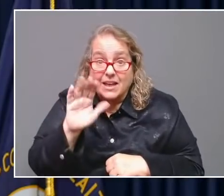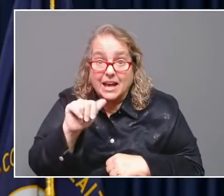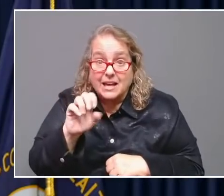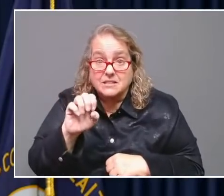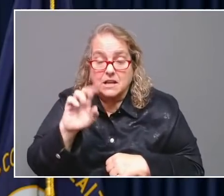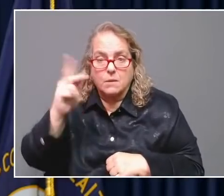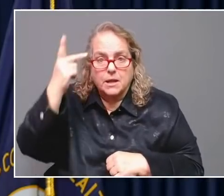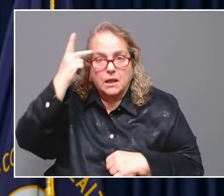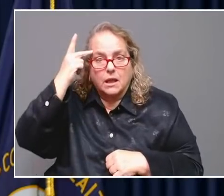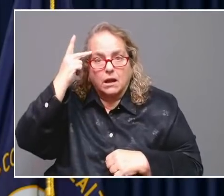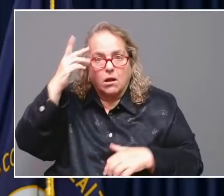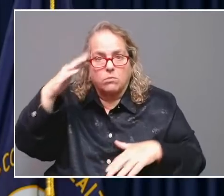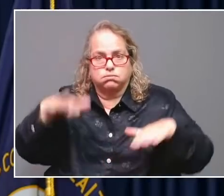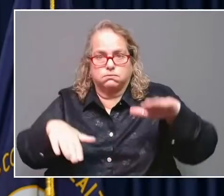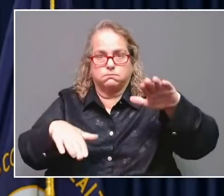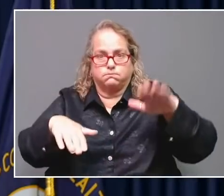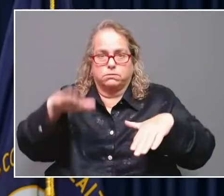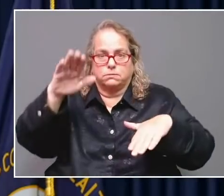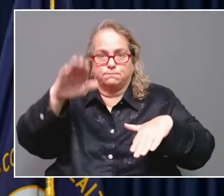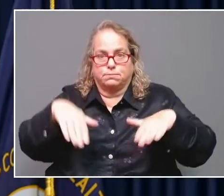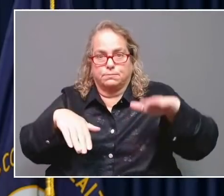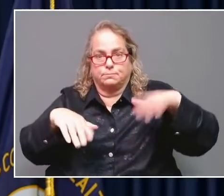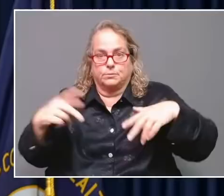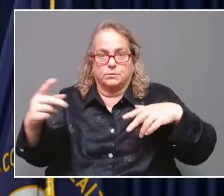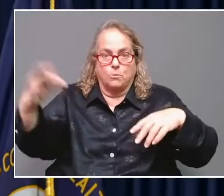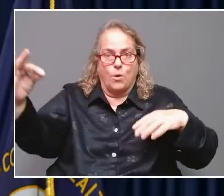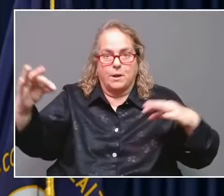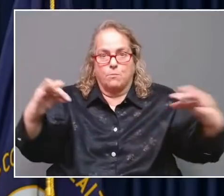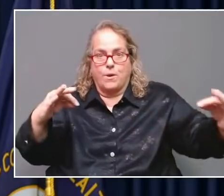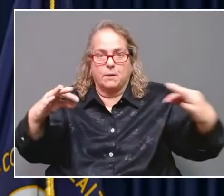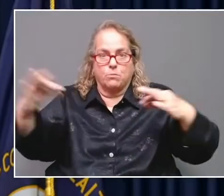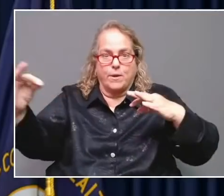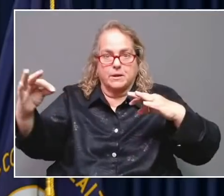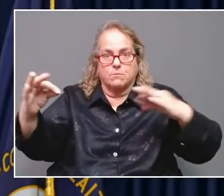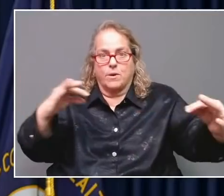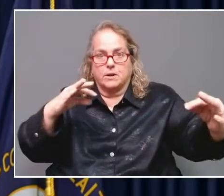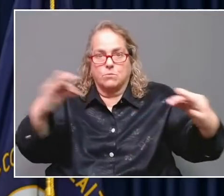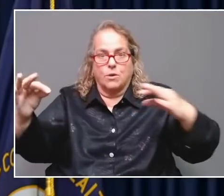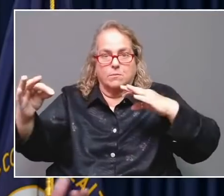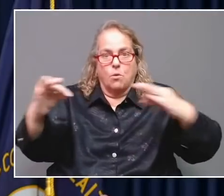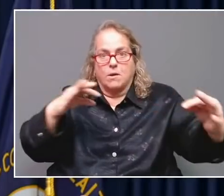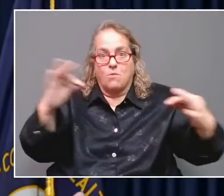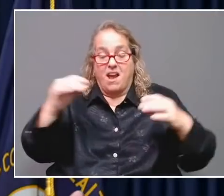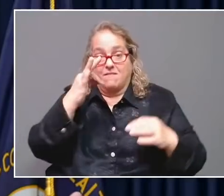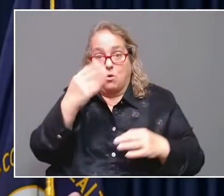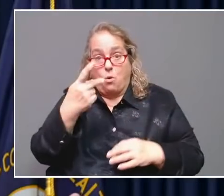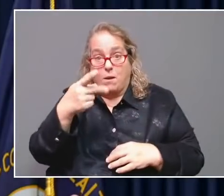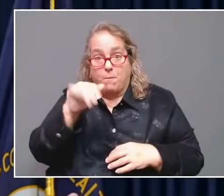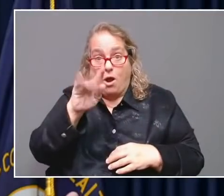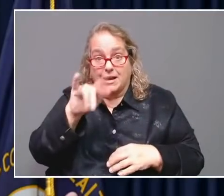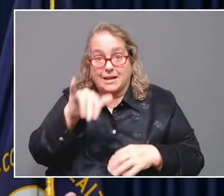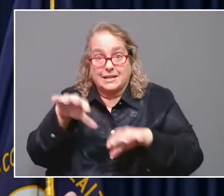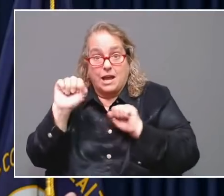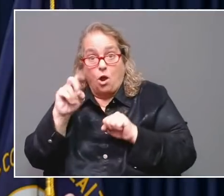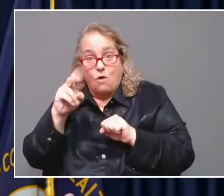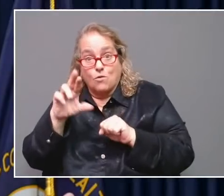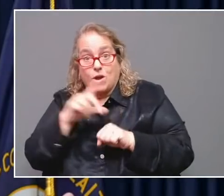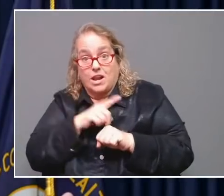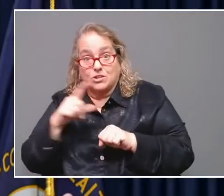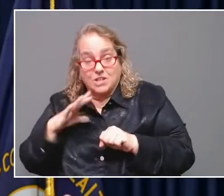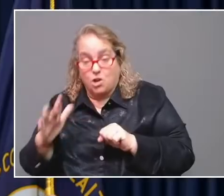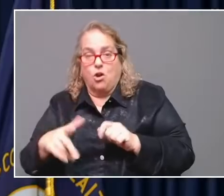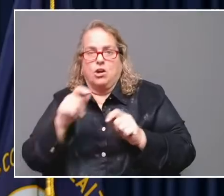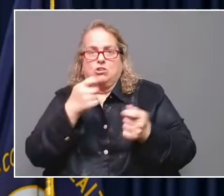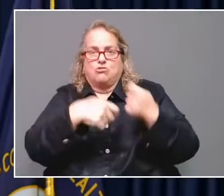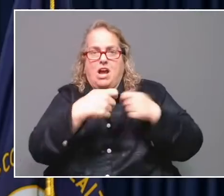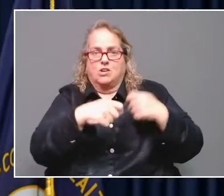could occur in any state, where if one party takes over the legislature and somebody in any constitutional office